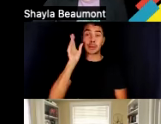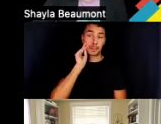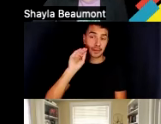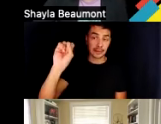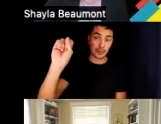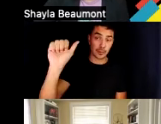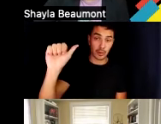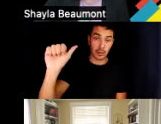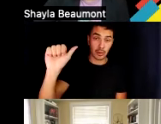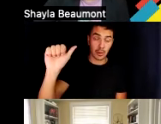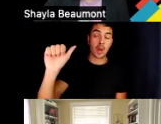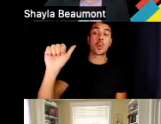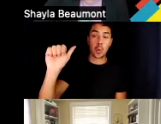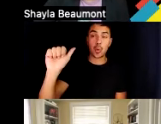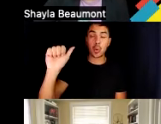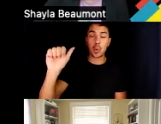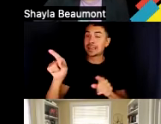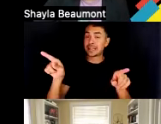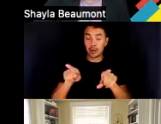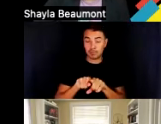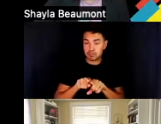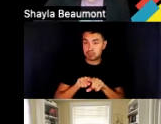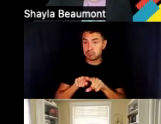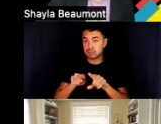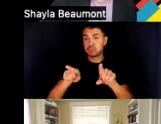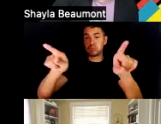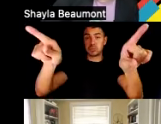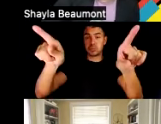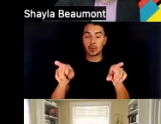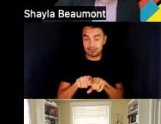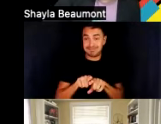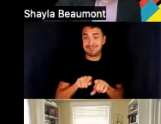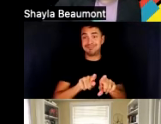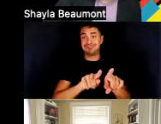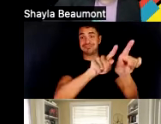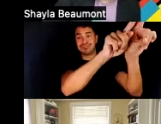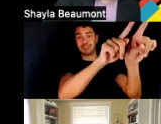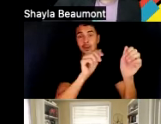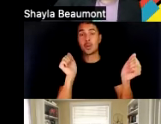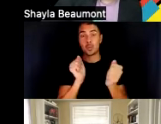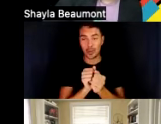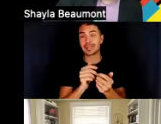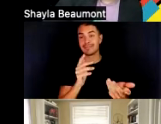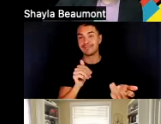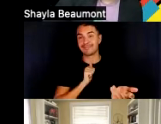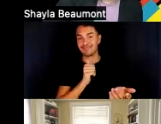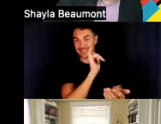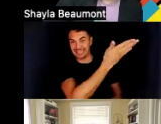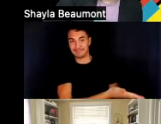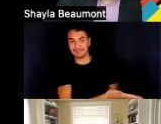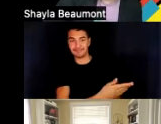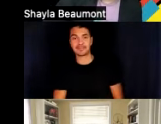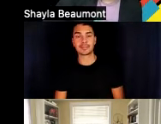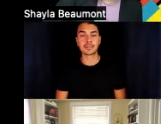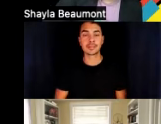there is absolutely a correlation there. Looking at substance abuse as well. We know that there's a